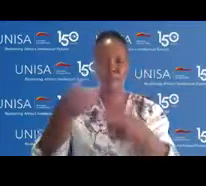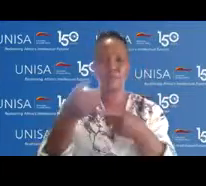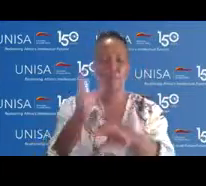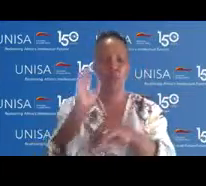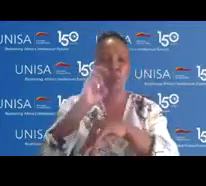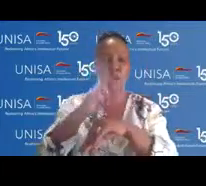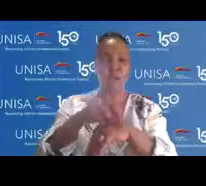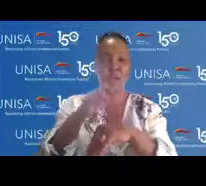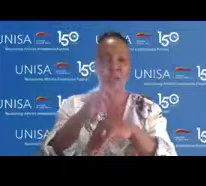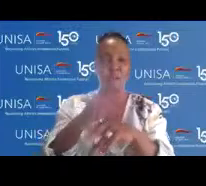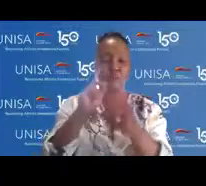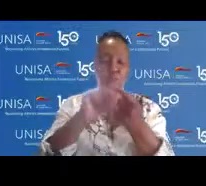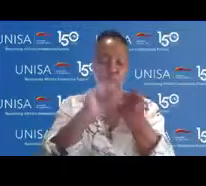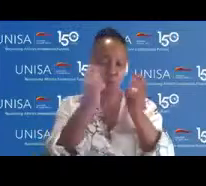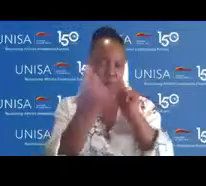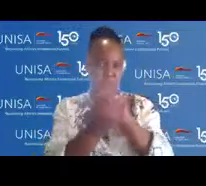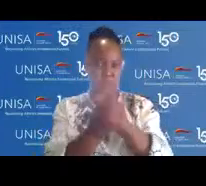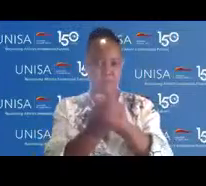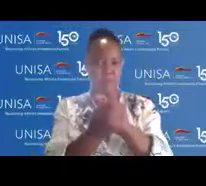convert. Okay.